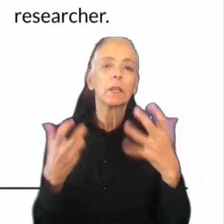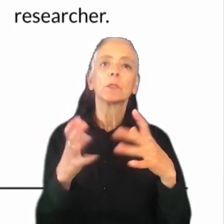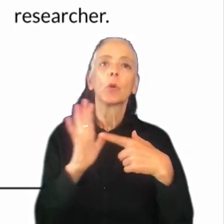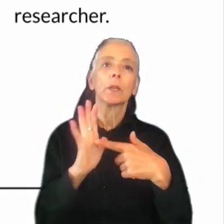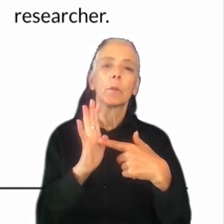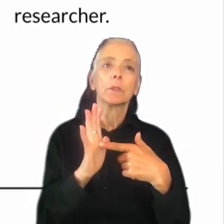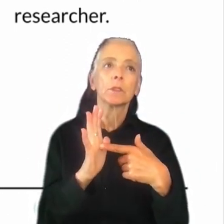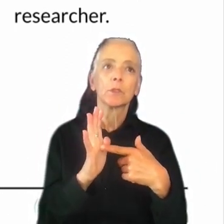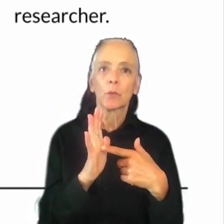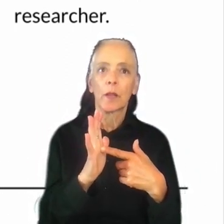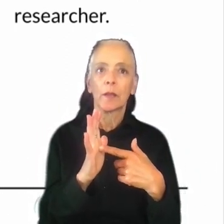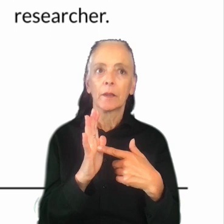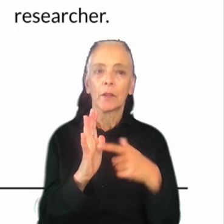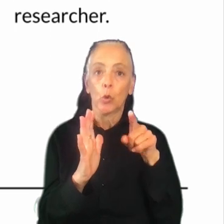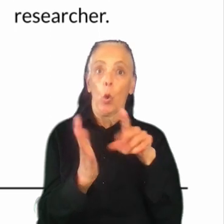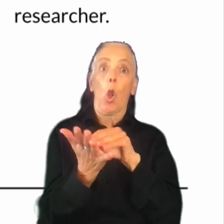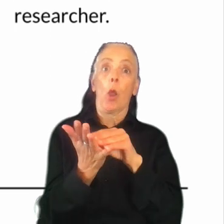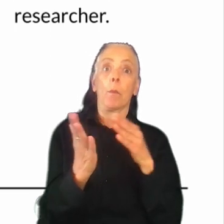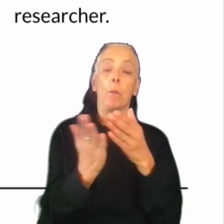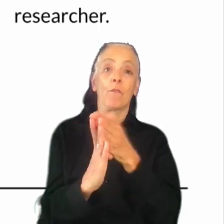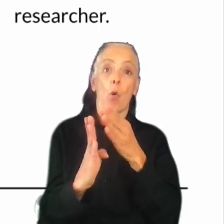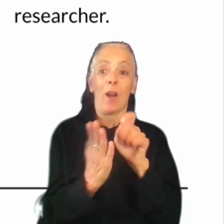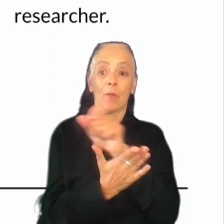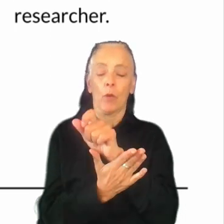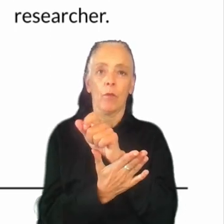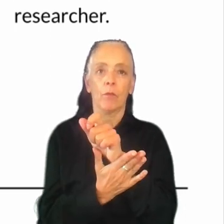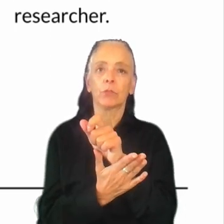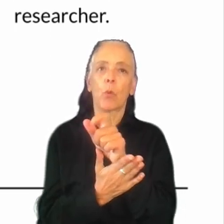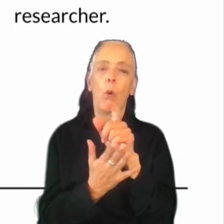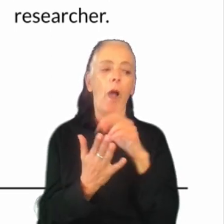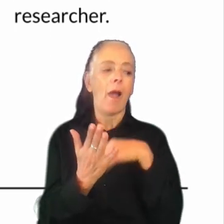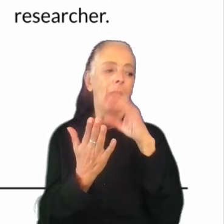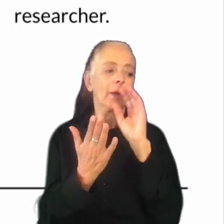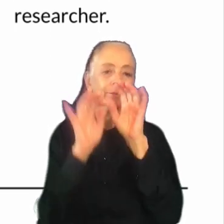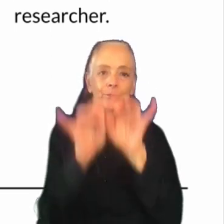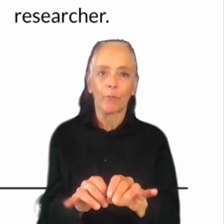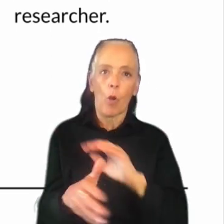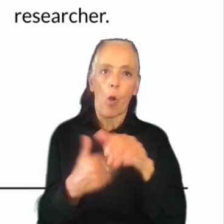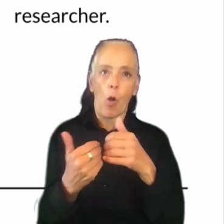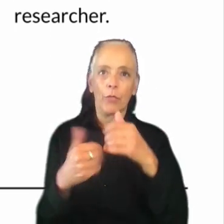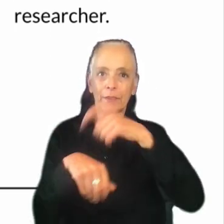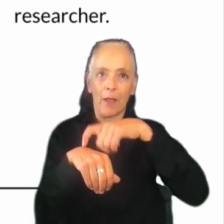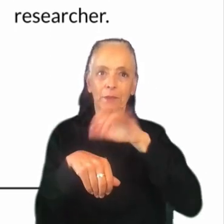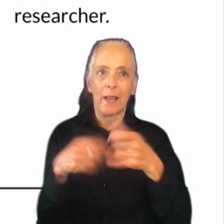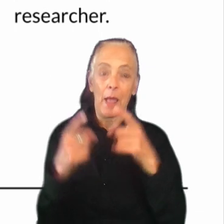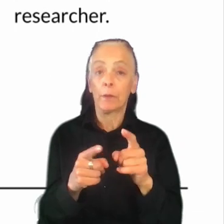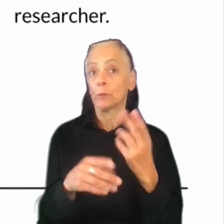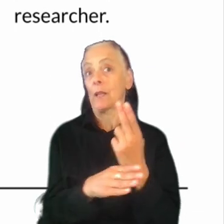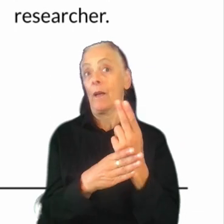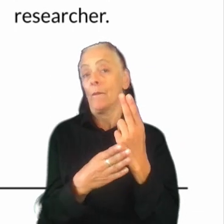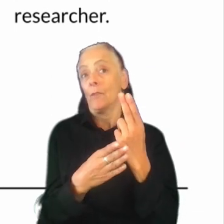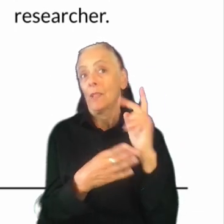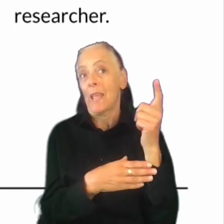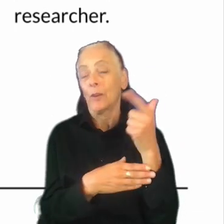you've learnt it before they get rid of them until this play i was noting all the occurrences where this happened which is really useful later on in the report so i can